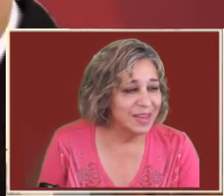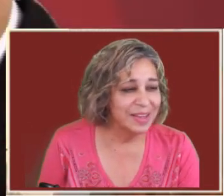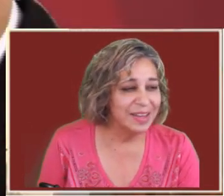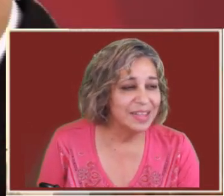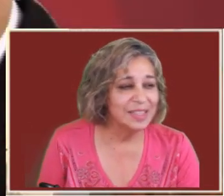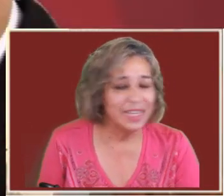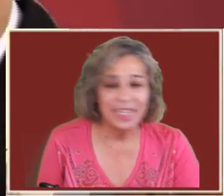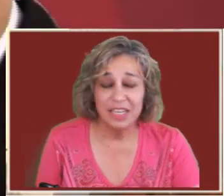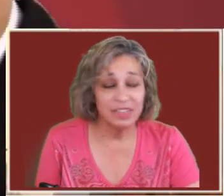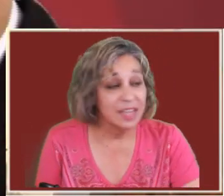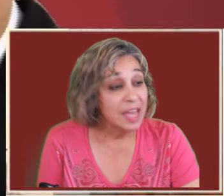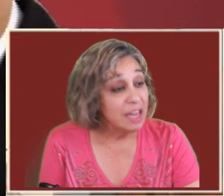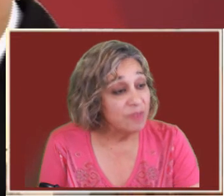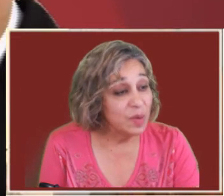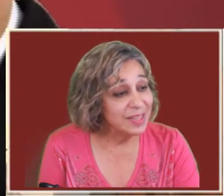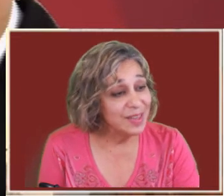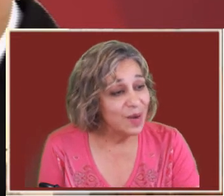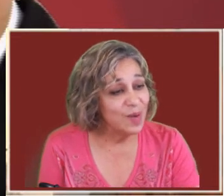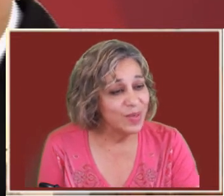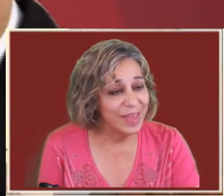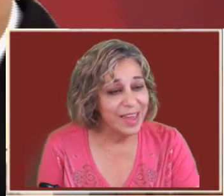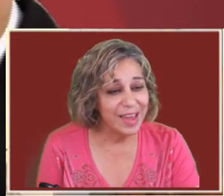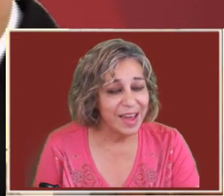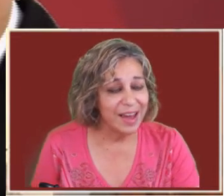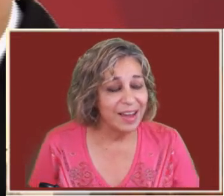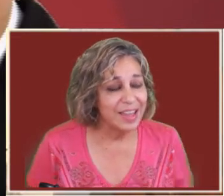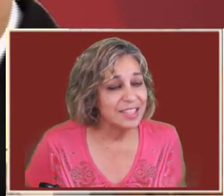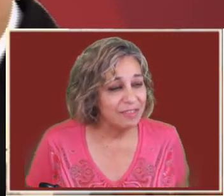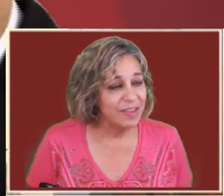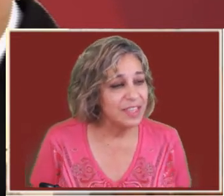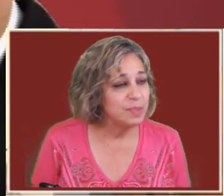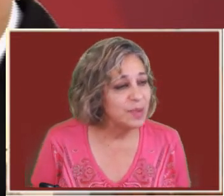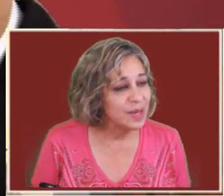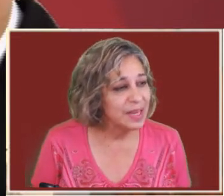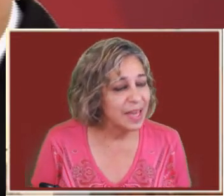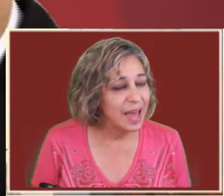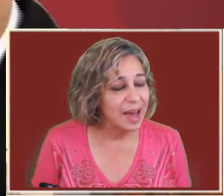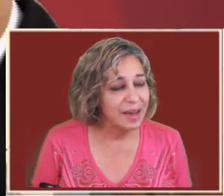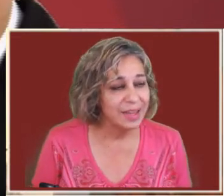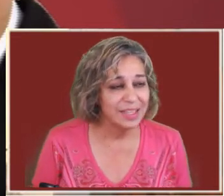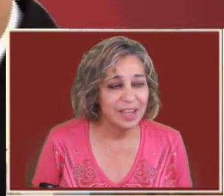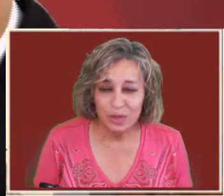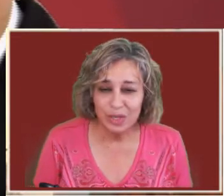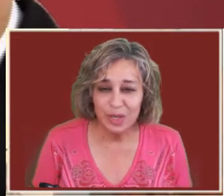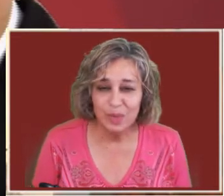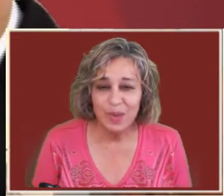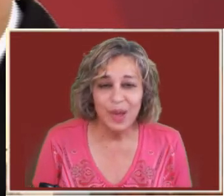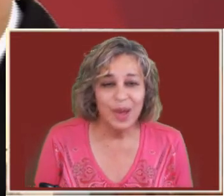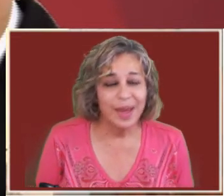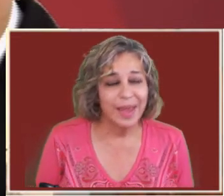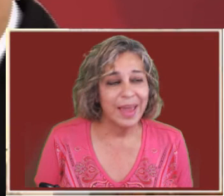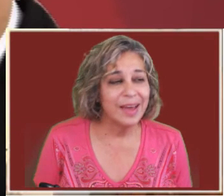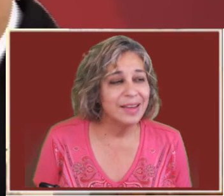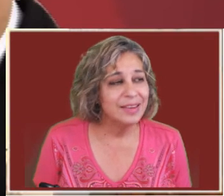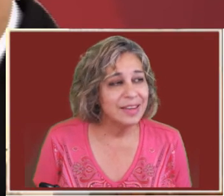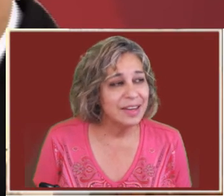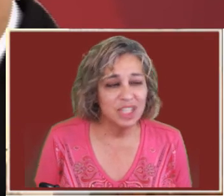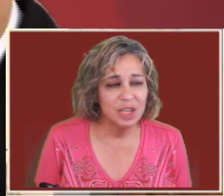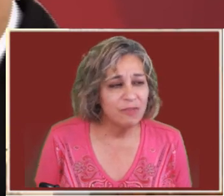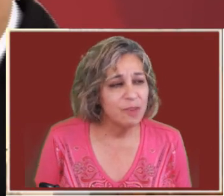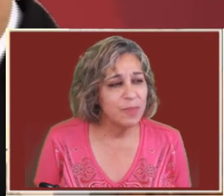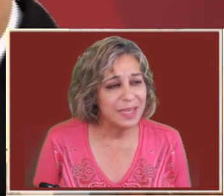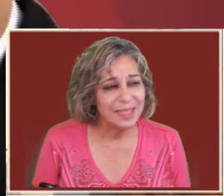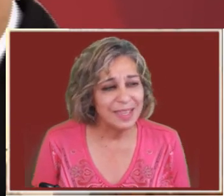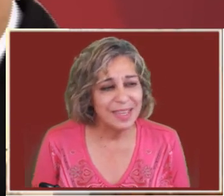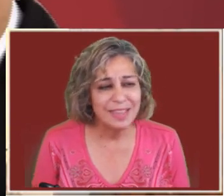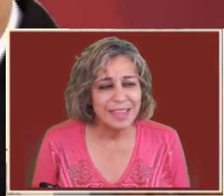of the little details. If you want to see the whole thing, it's on Facebook. It's on YouTube. And just look